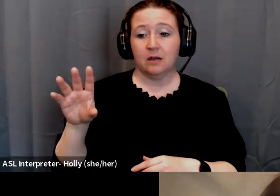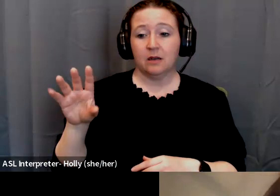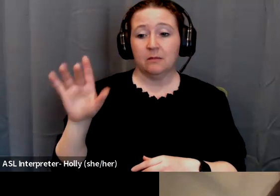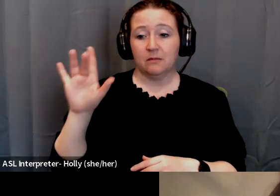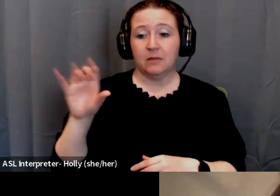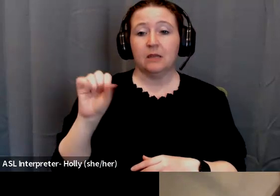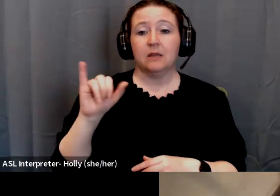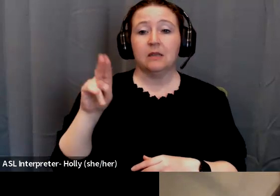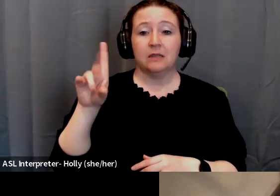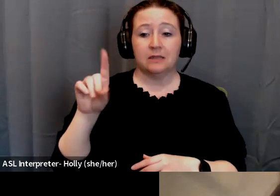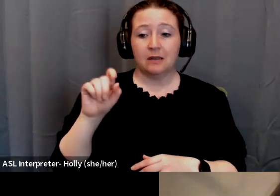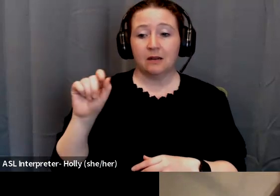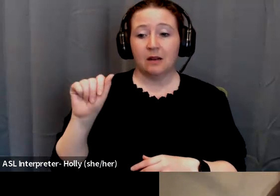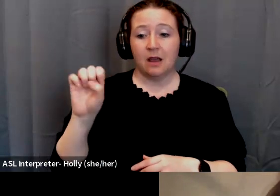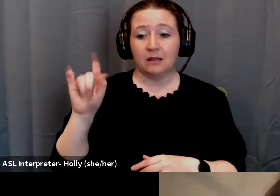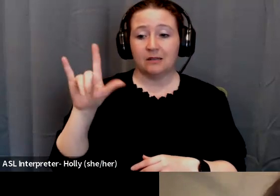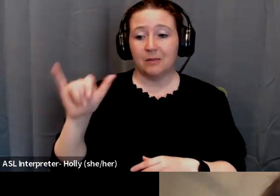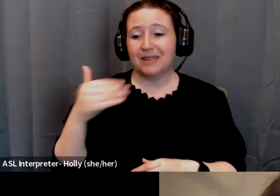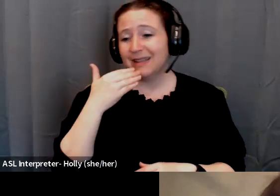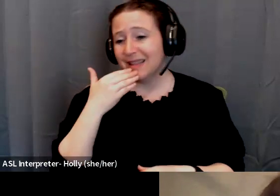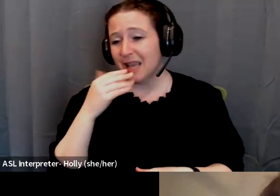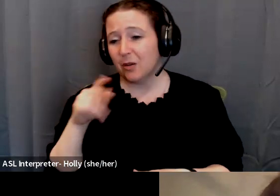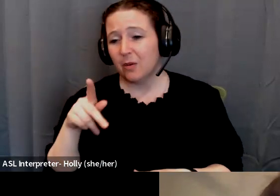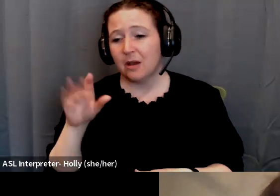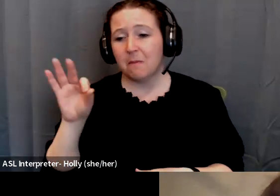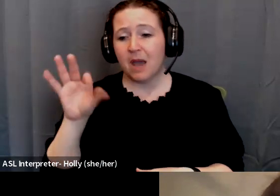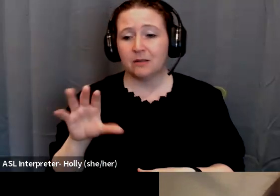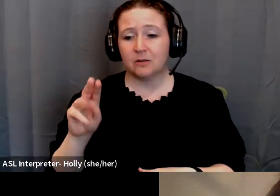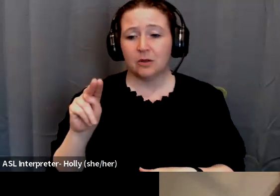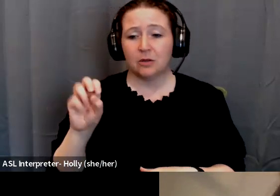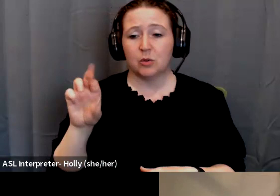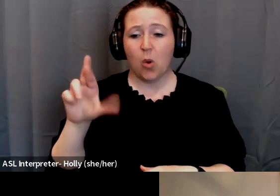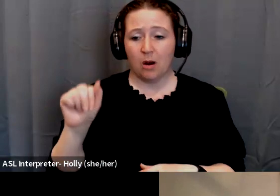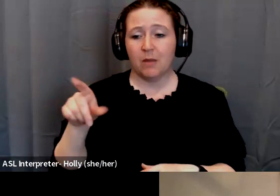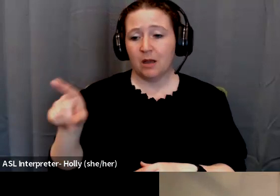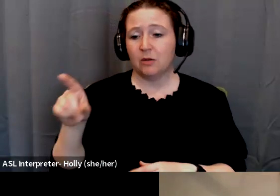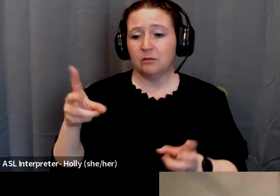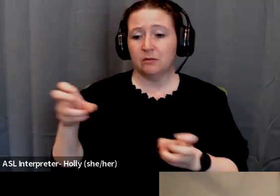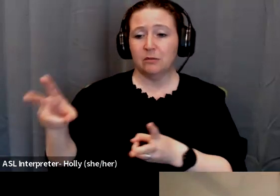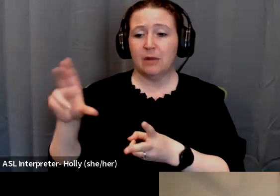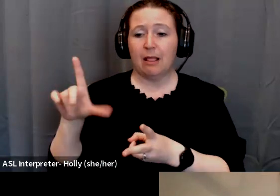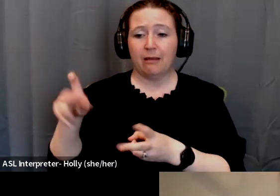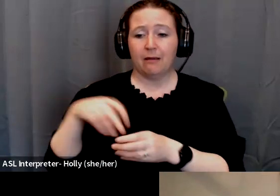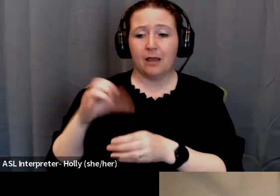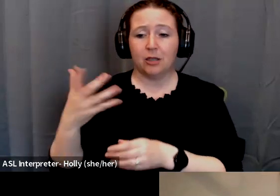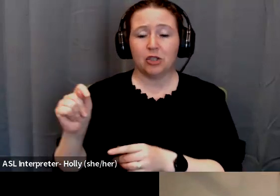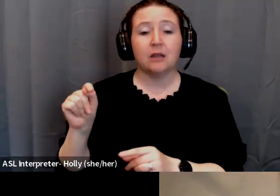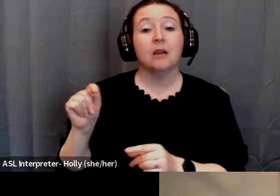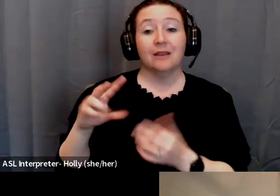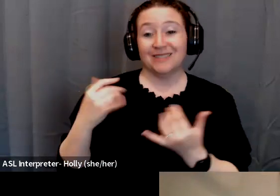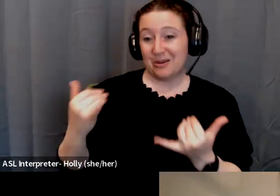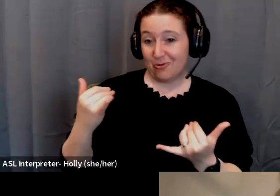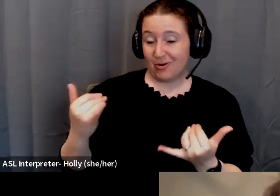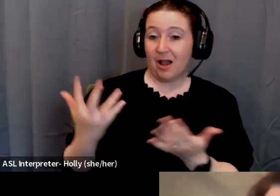Synod Assembly. Thank you, Pastor Norma, for dropping that link into the chat. So now is a time to